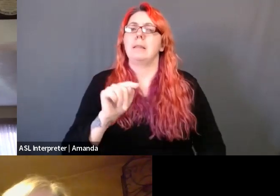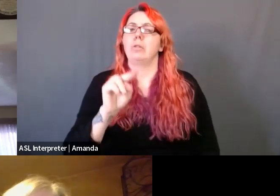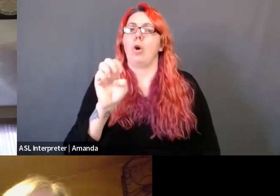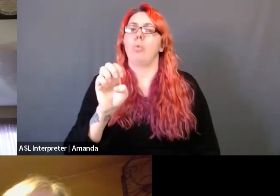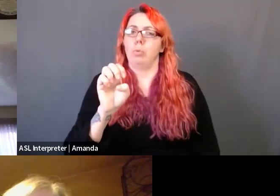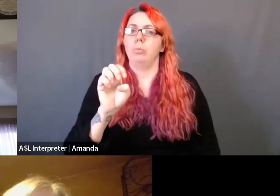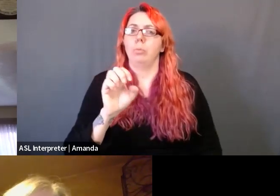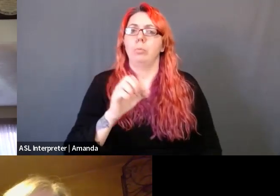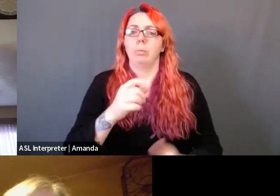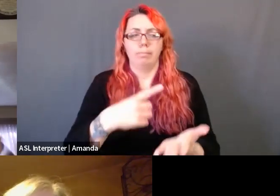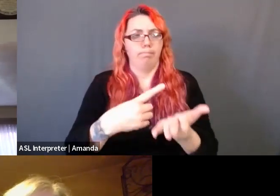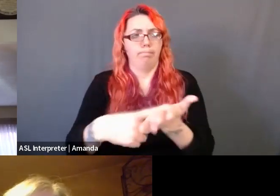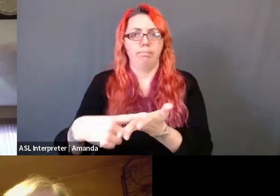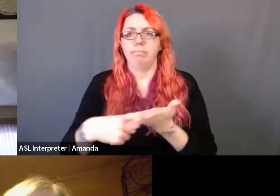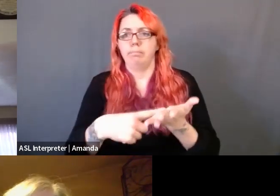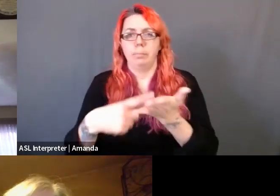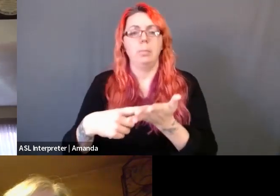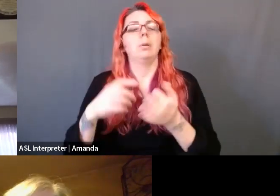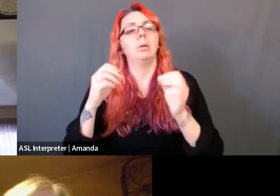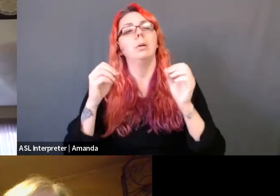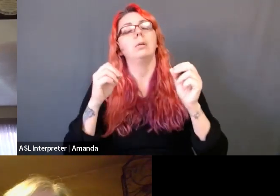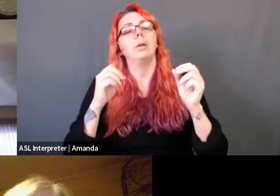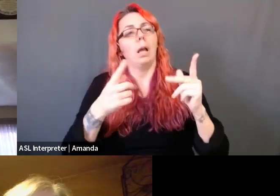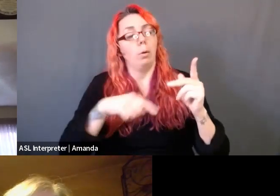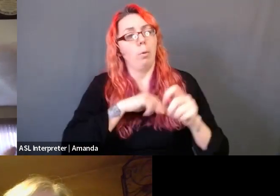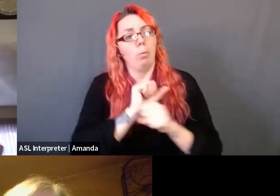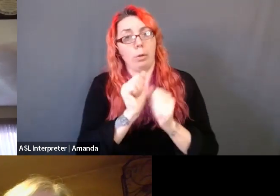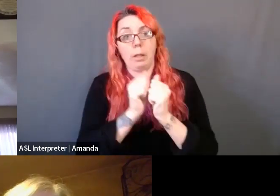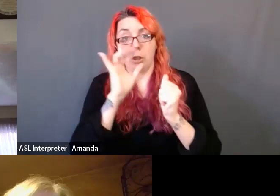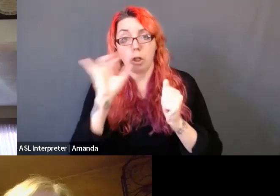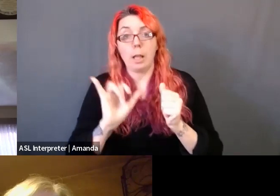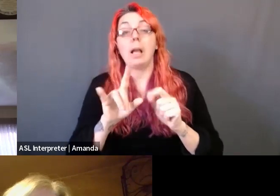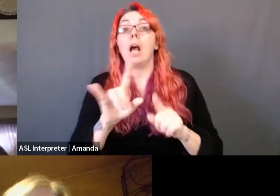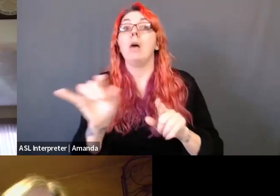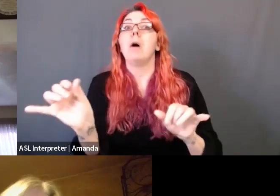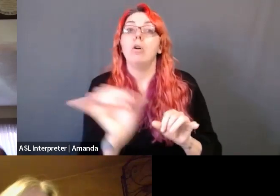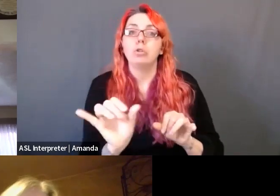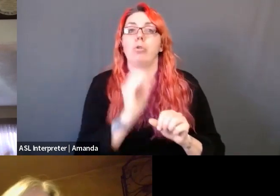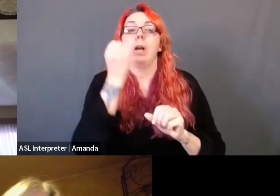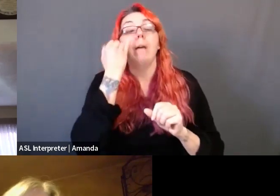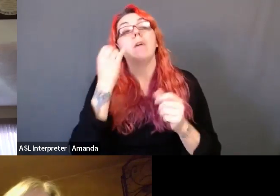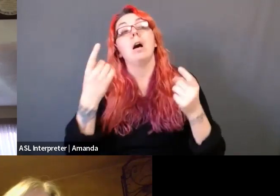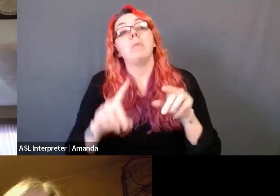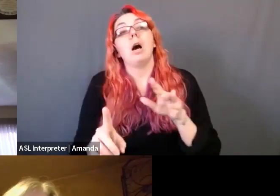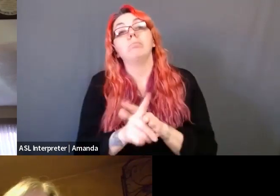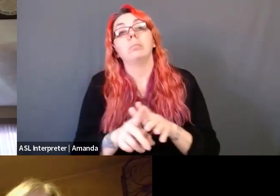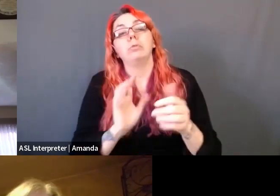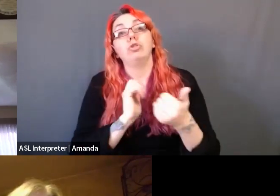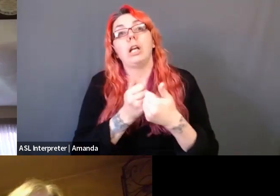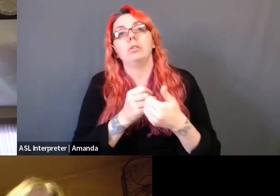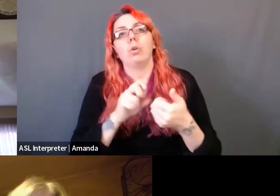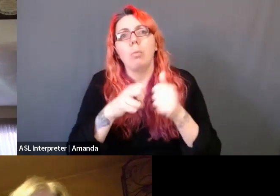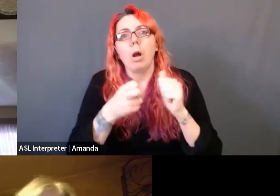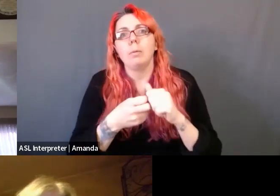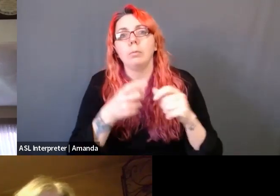even talk about how do we then navigate when there are conflicts, when issues do come up, so folks are prepared or not as